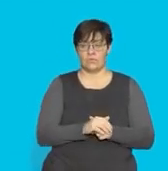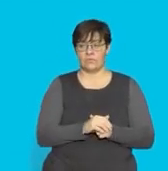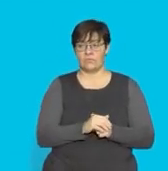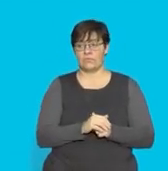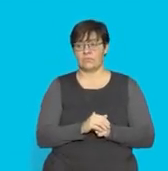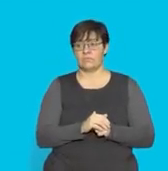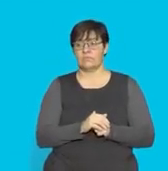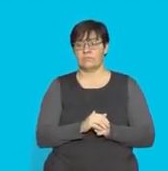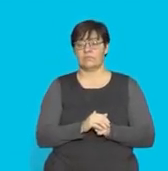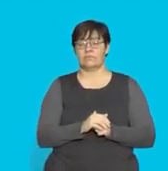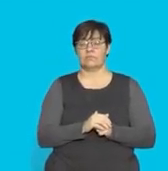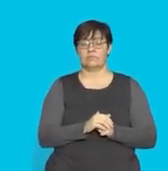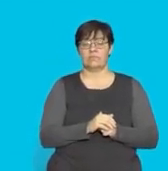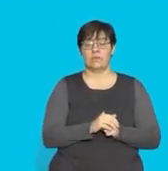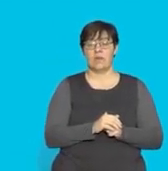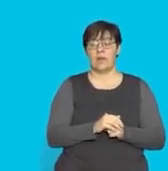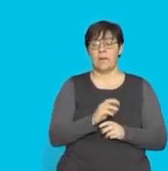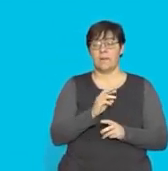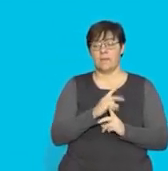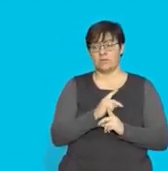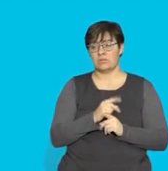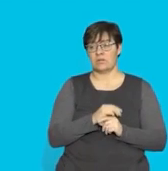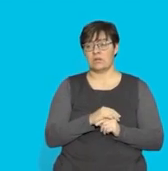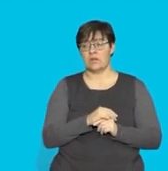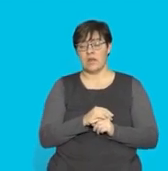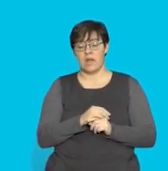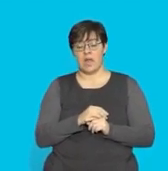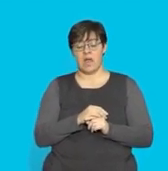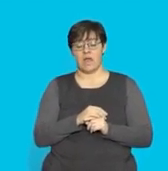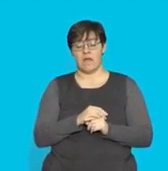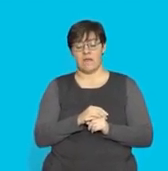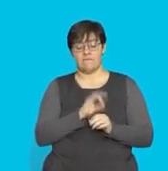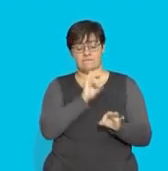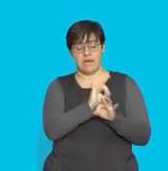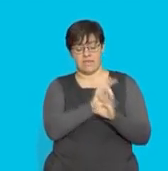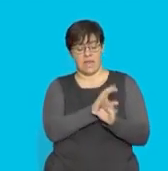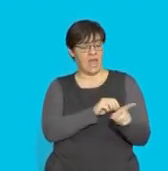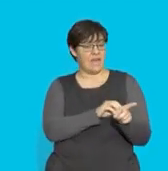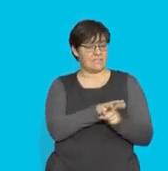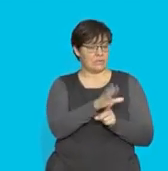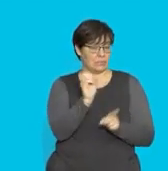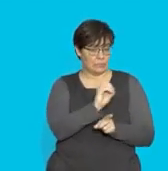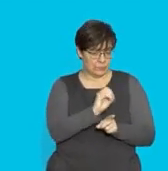quickly illustrate that. Again, we had the phenotype of the parent, so it was an unaffected